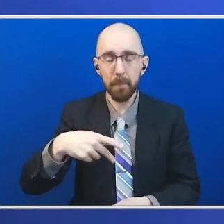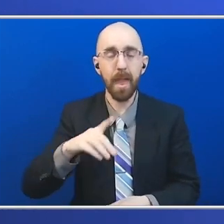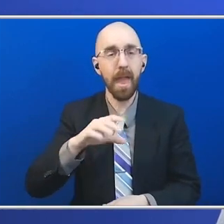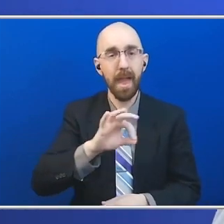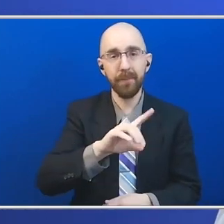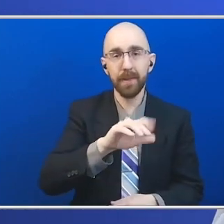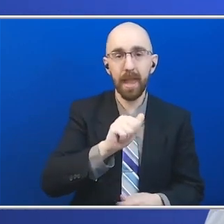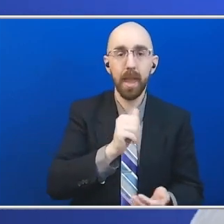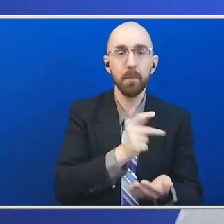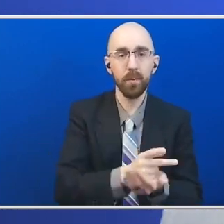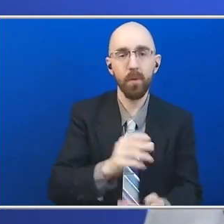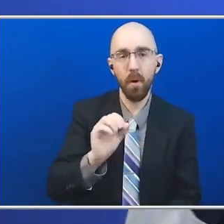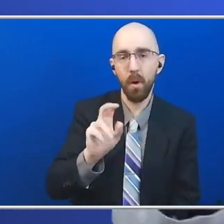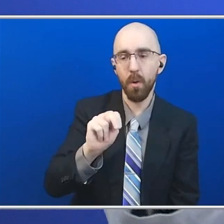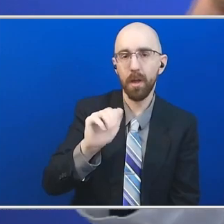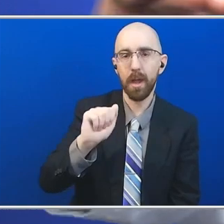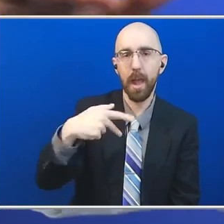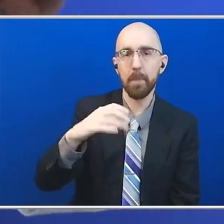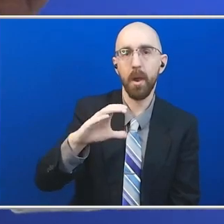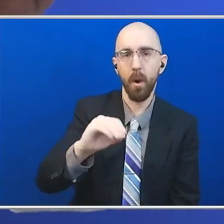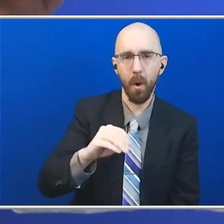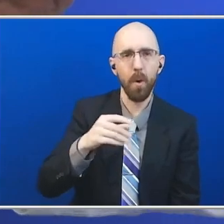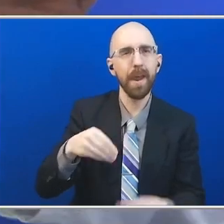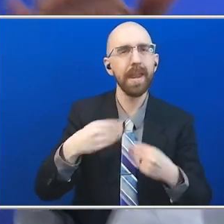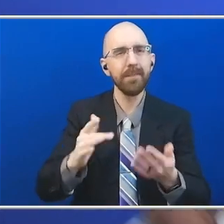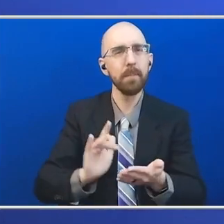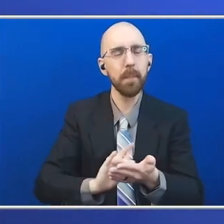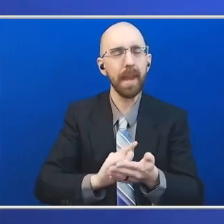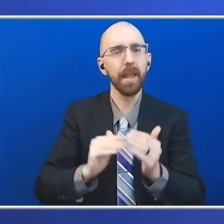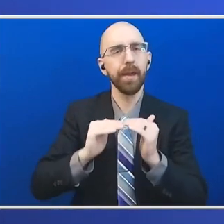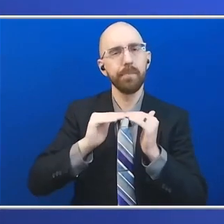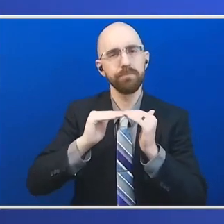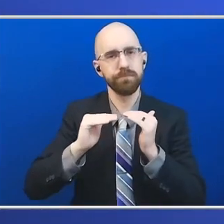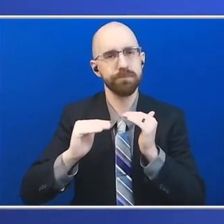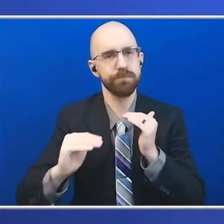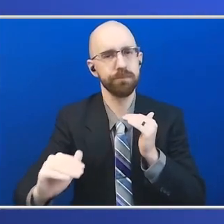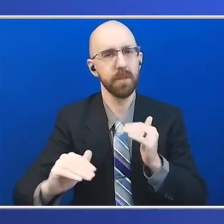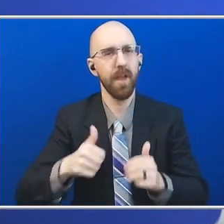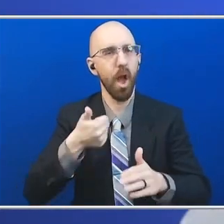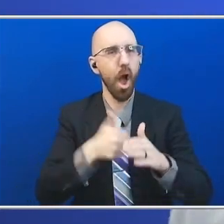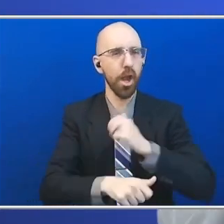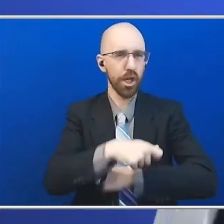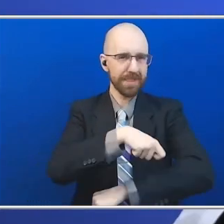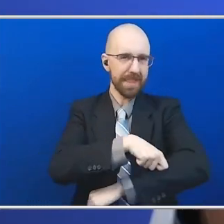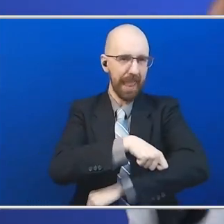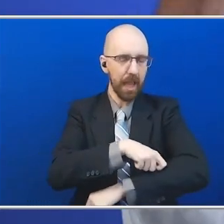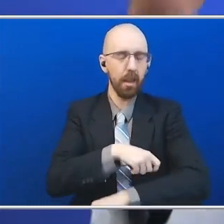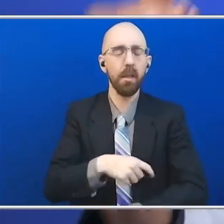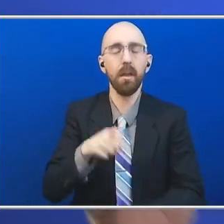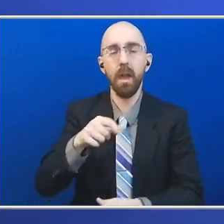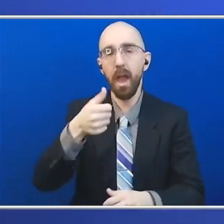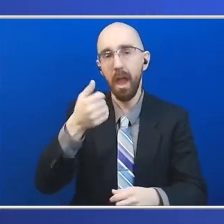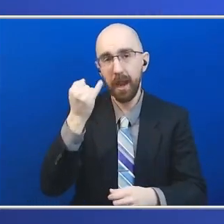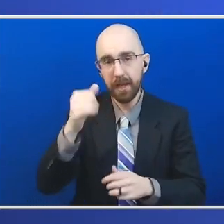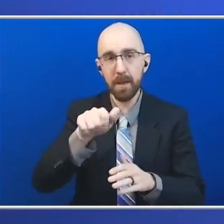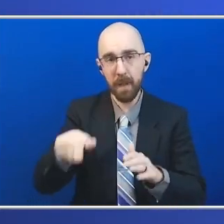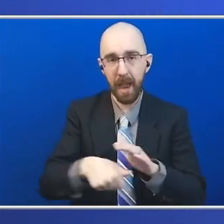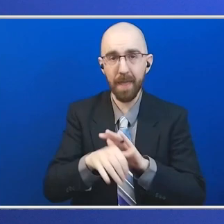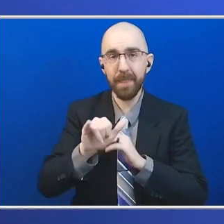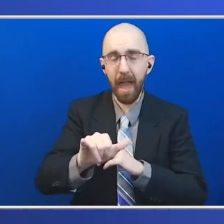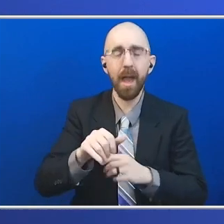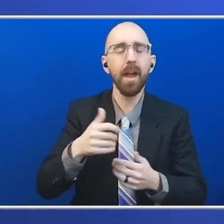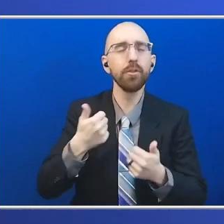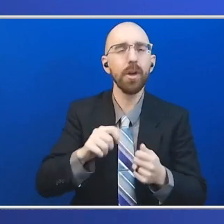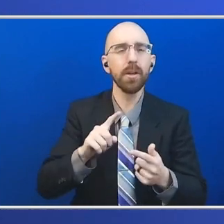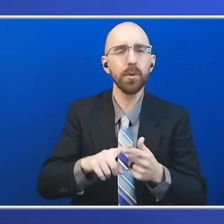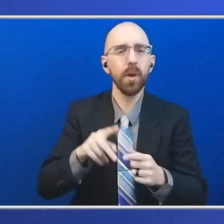which kind of gives the medications continuously under the skin. And the idea behind it is to cut down these roller coasters during the day